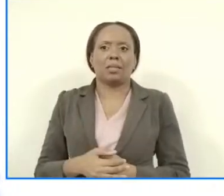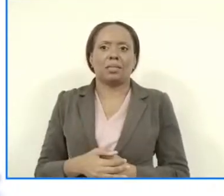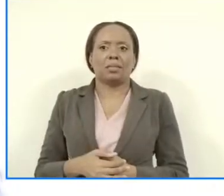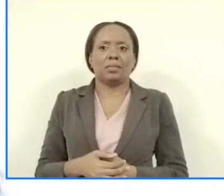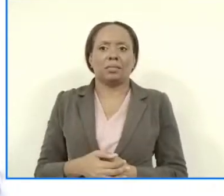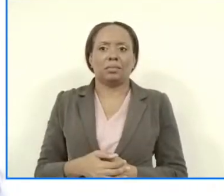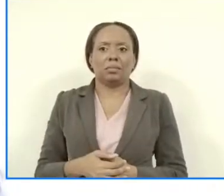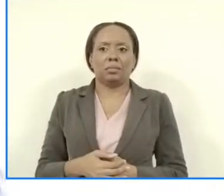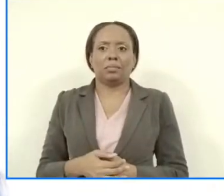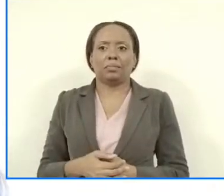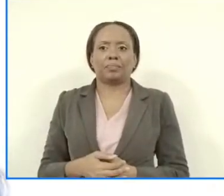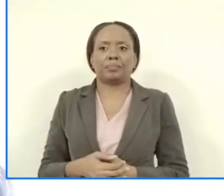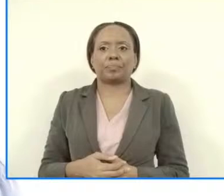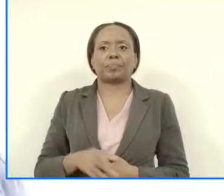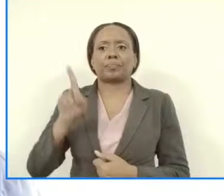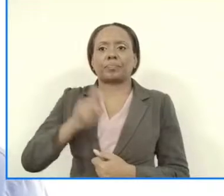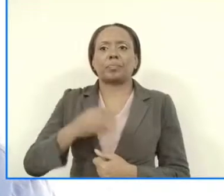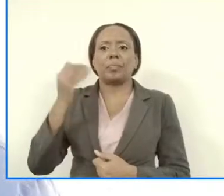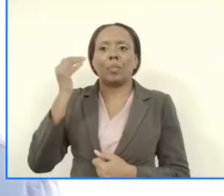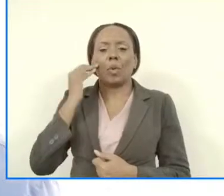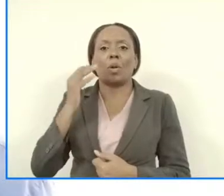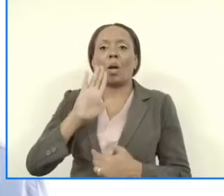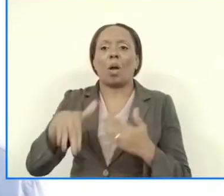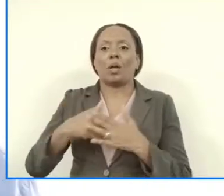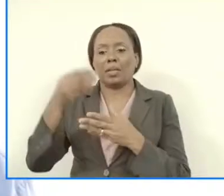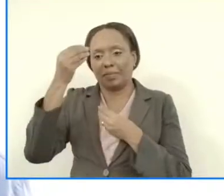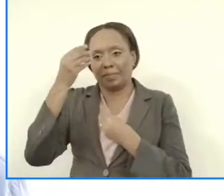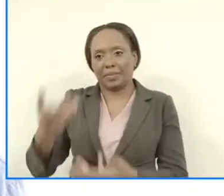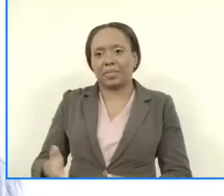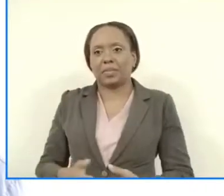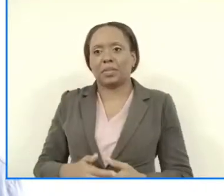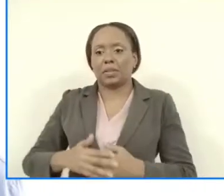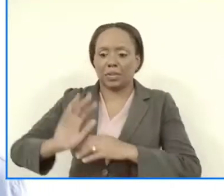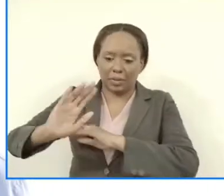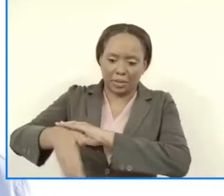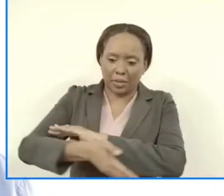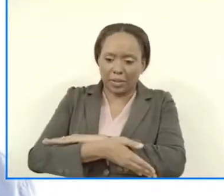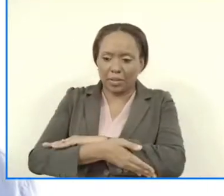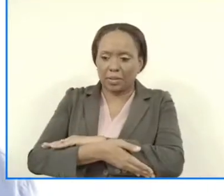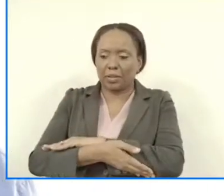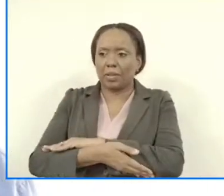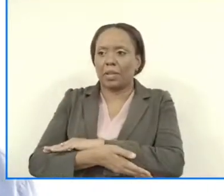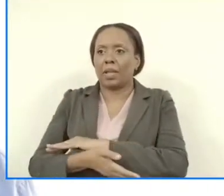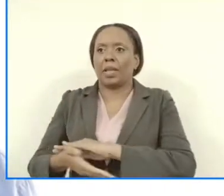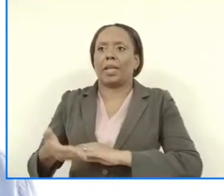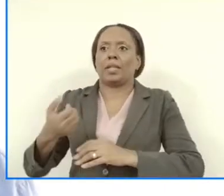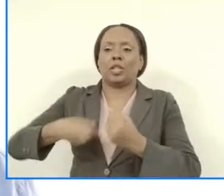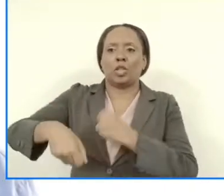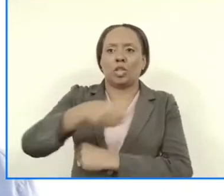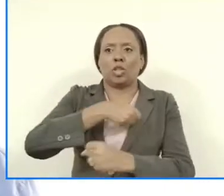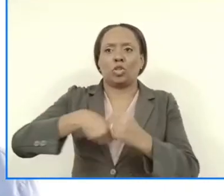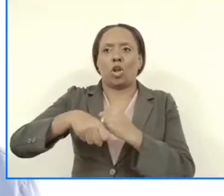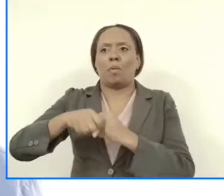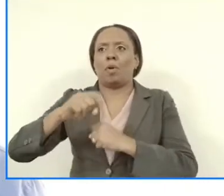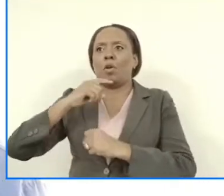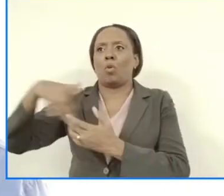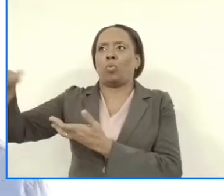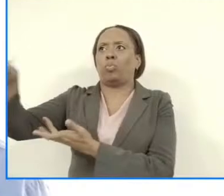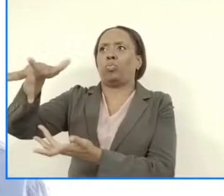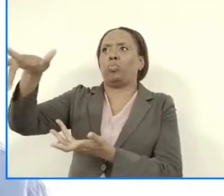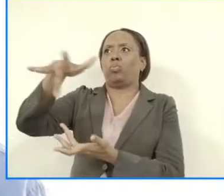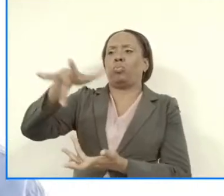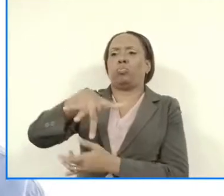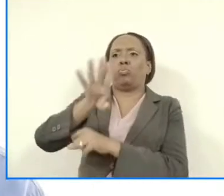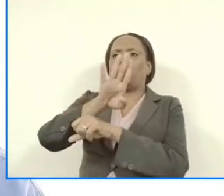information based on what is in front of us at the time. Many times during the course of the night, the storm threatened to fall apart. When the storm was coming towards Barbados